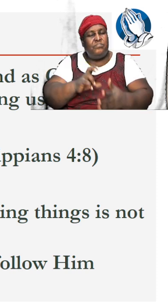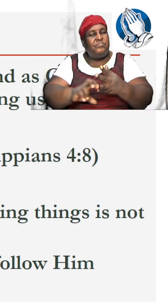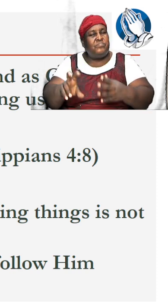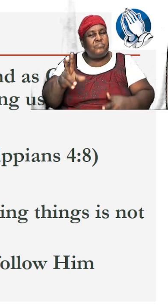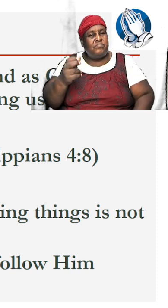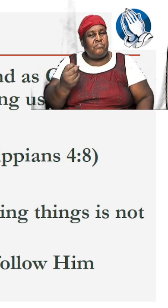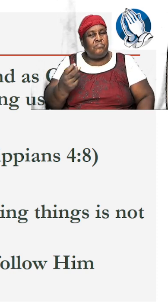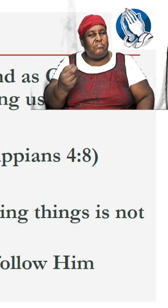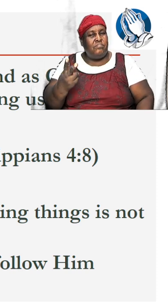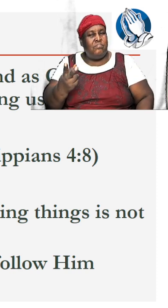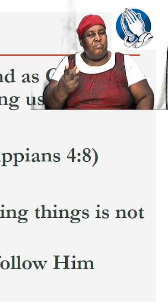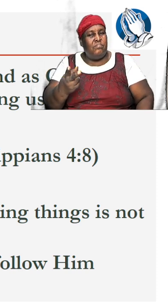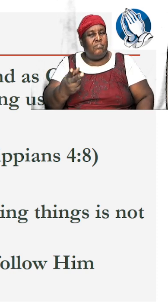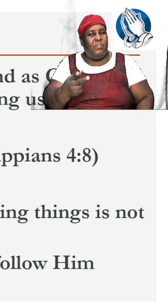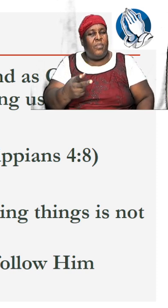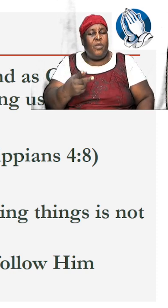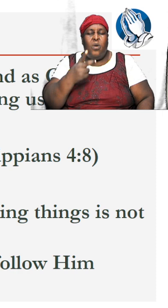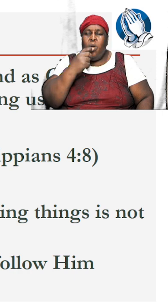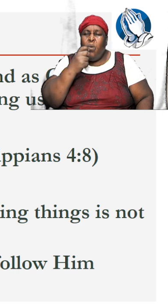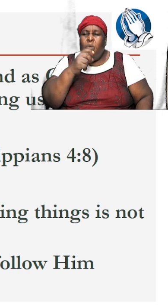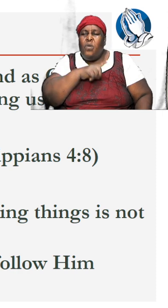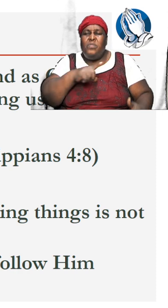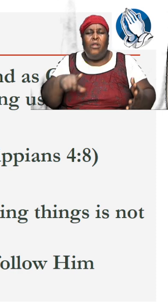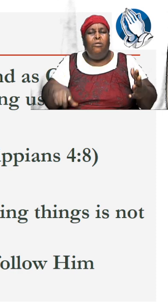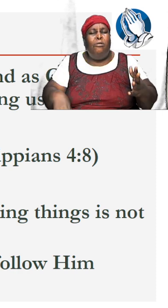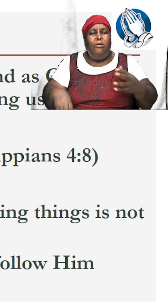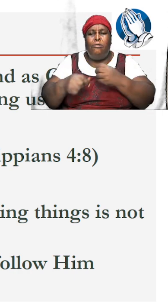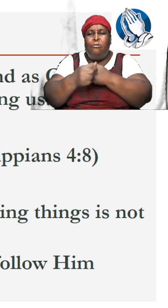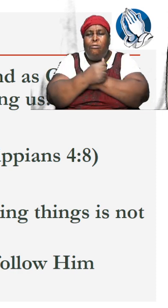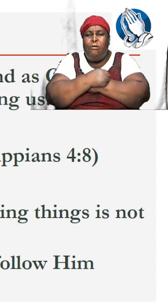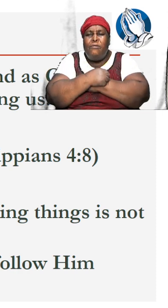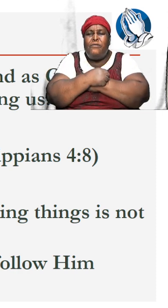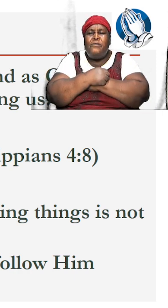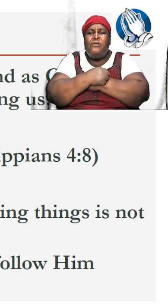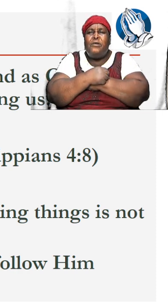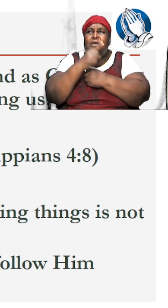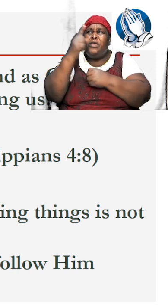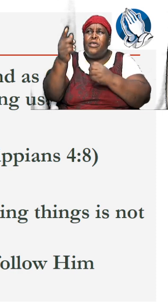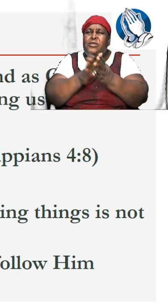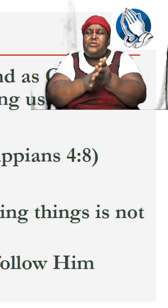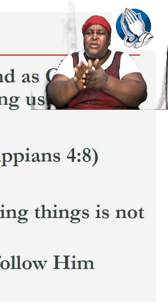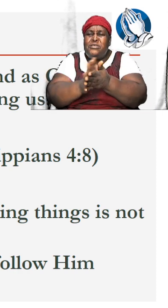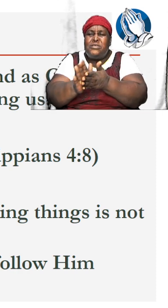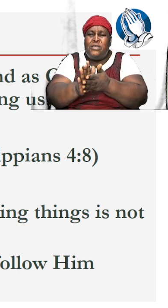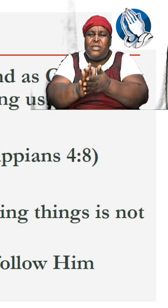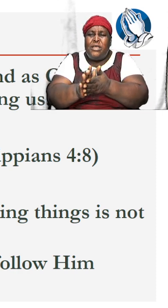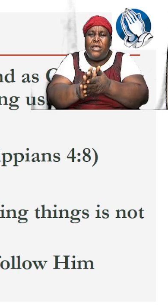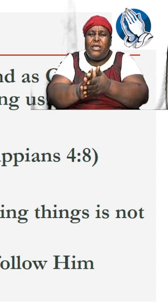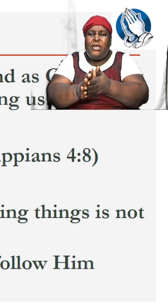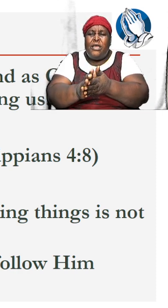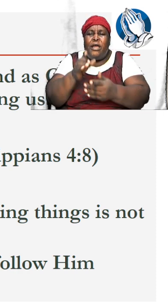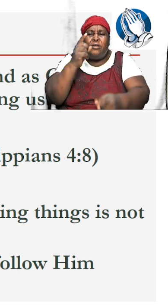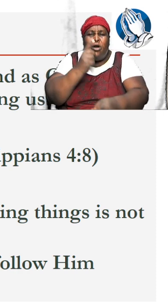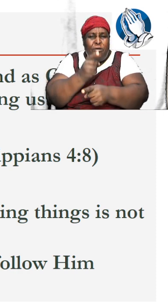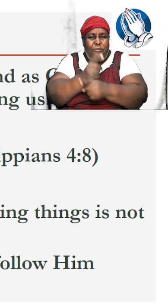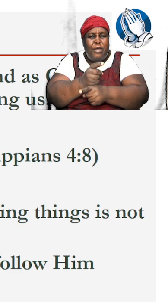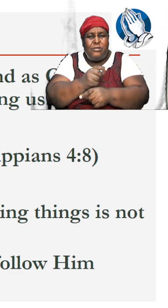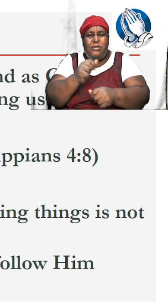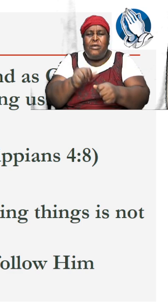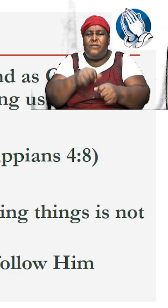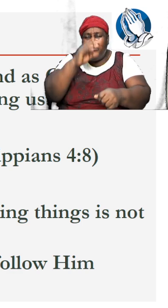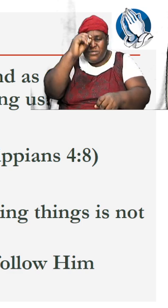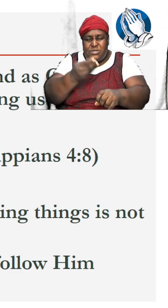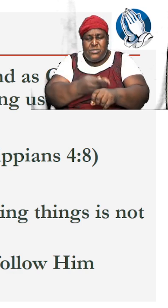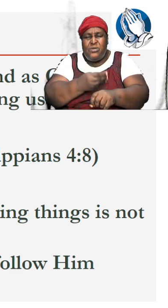and verse 6-11, for whom the Lord loveth, he chasteneth and scourgeth every son whom he